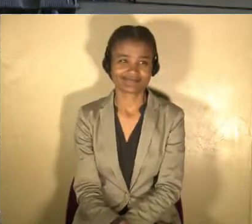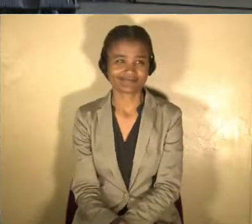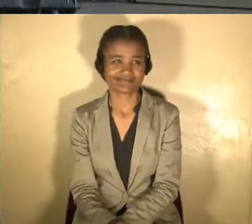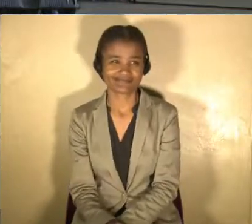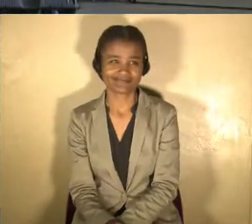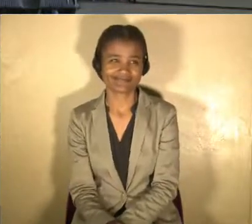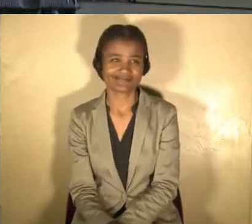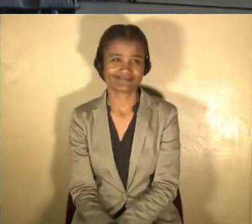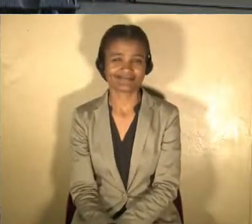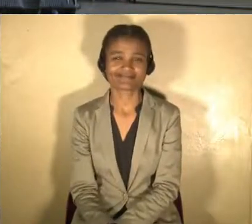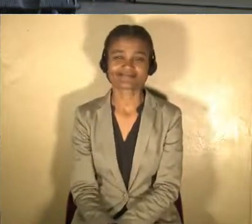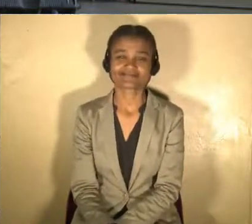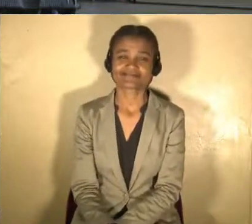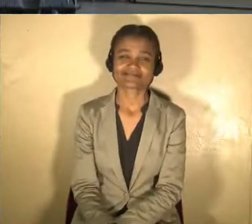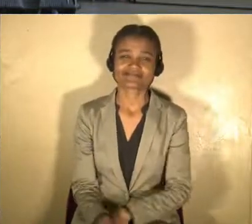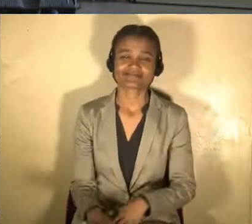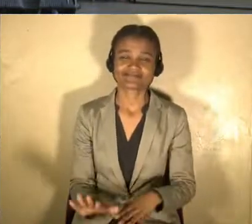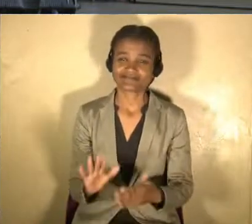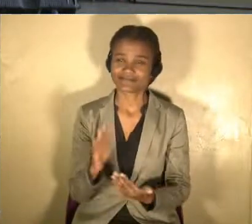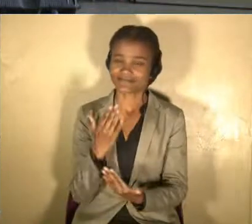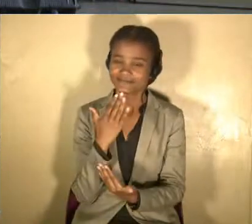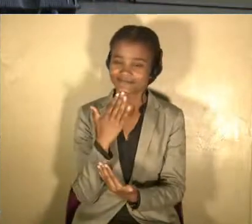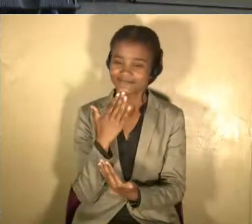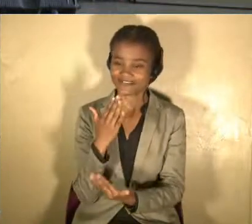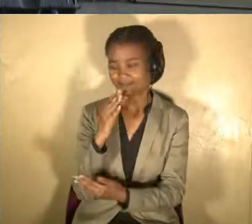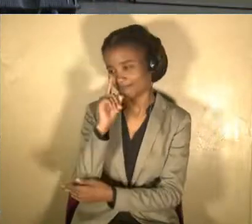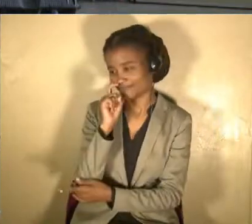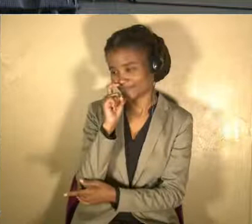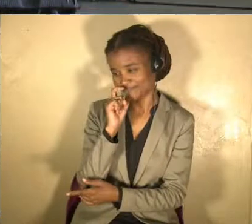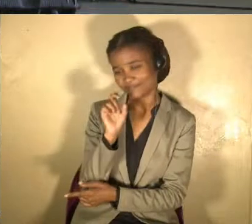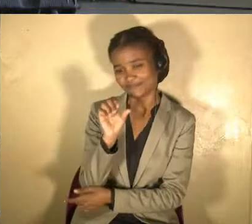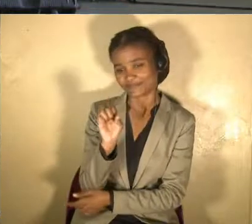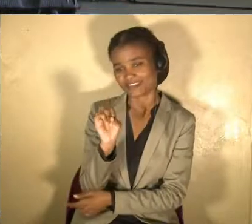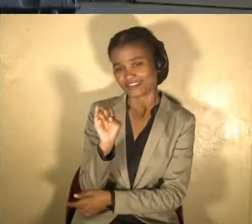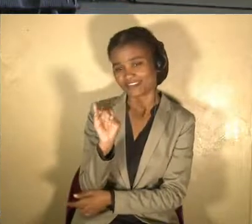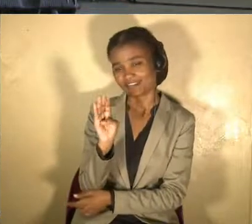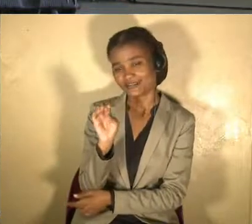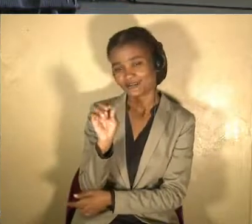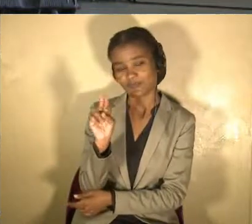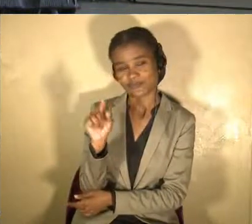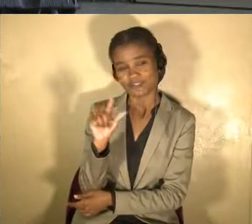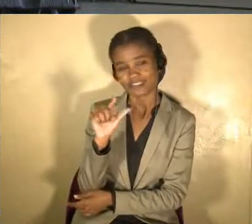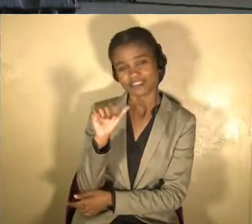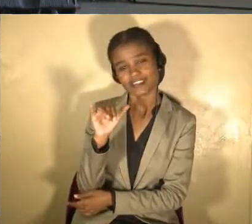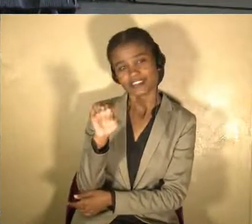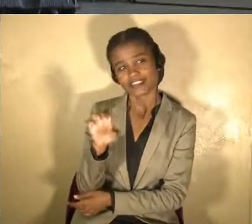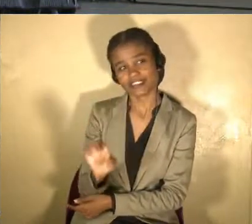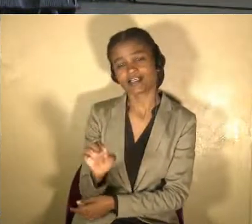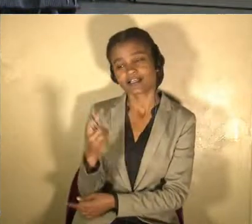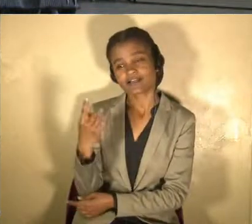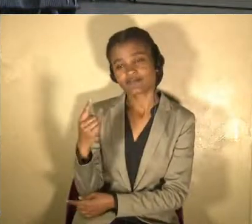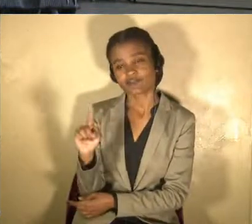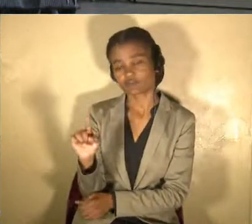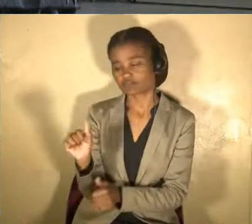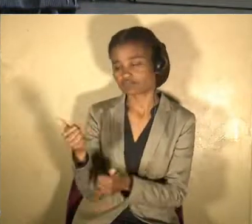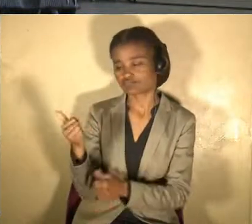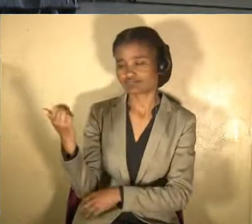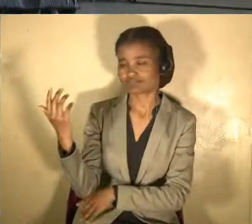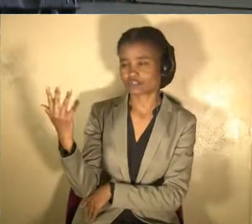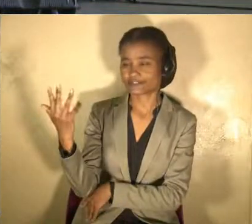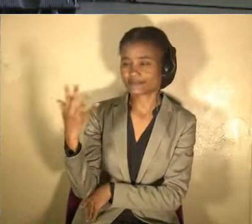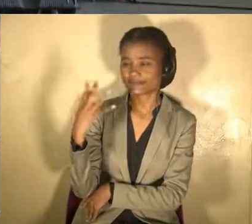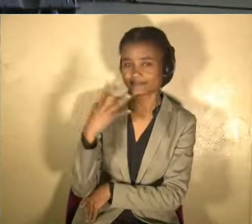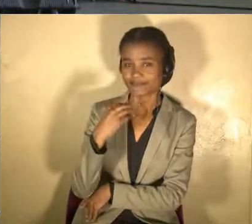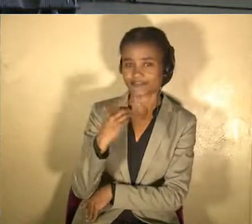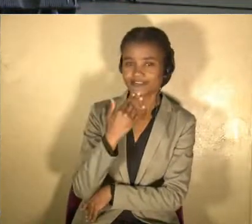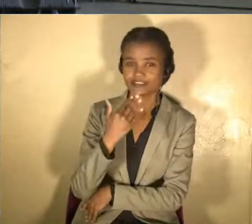Okay. Thank you very much, Ausibongile, for the comprehensive presentation. Ke tshepa hore